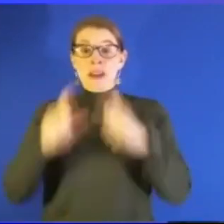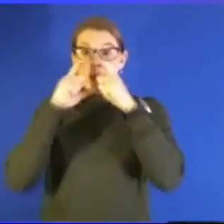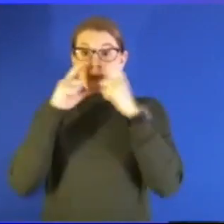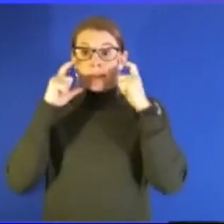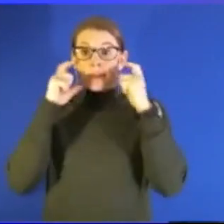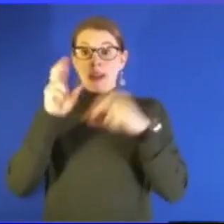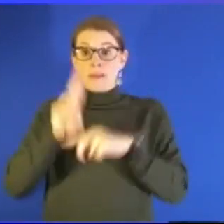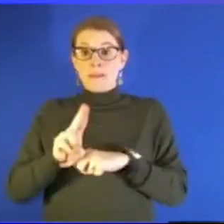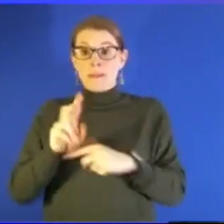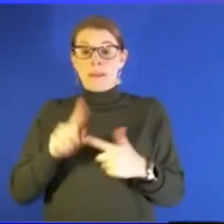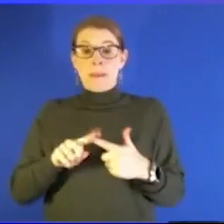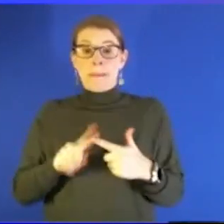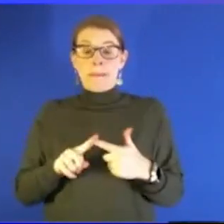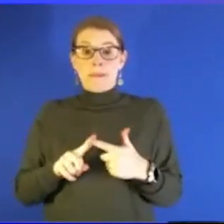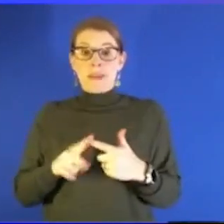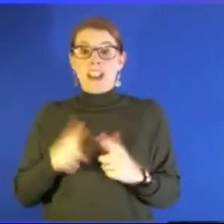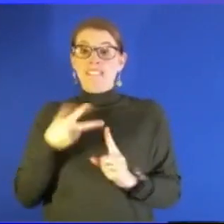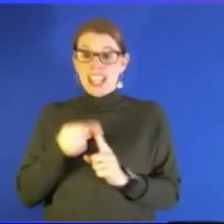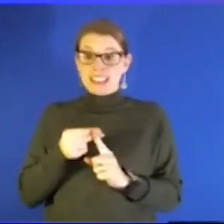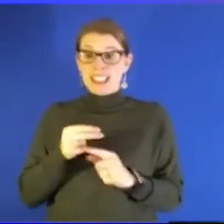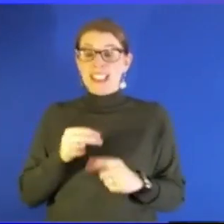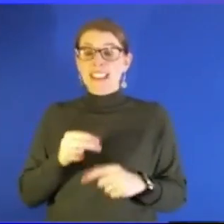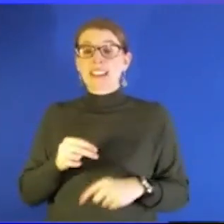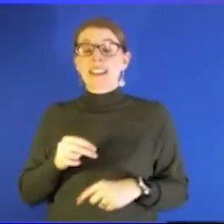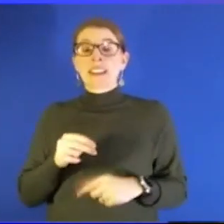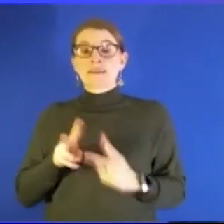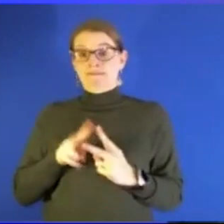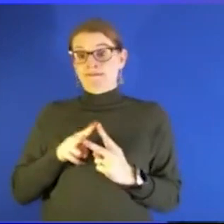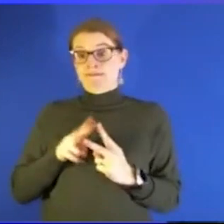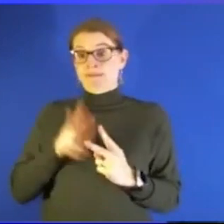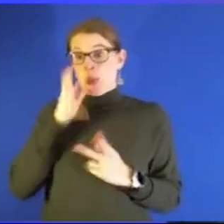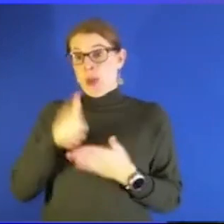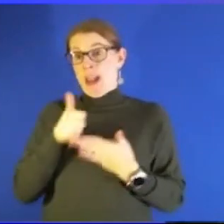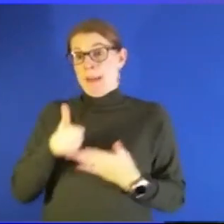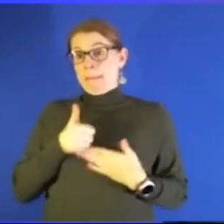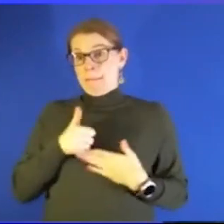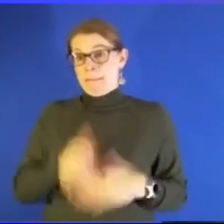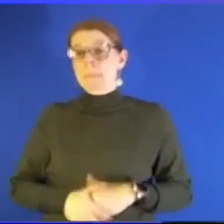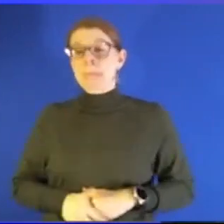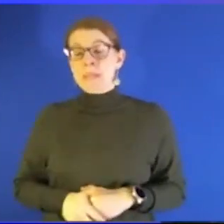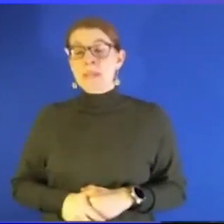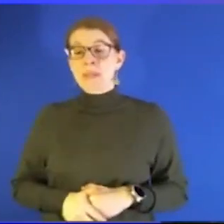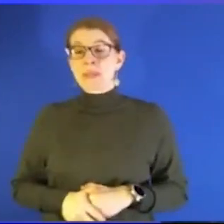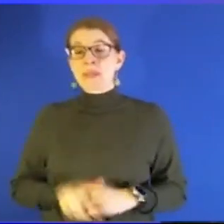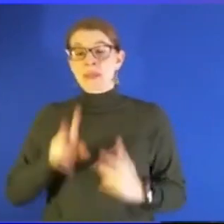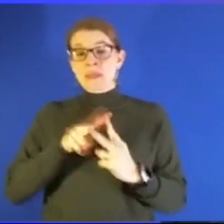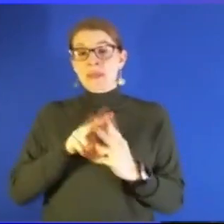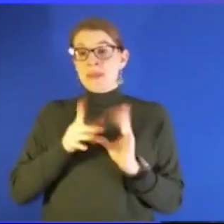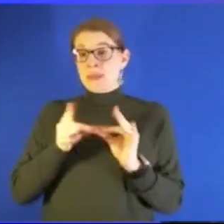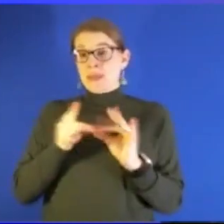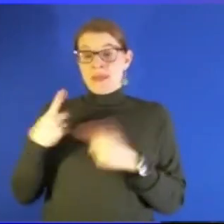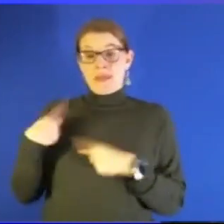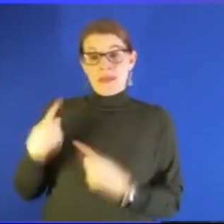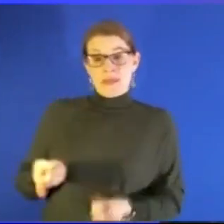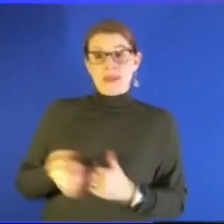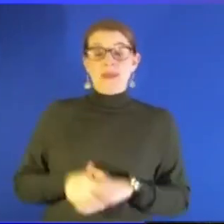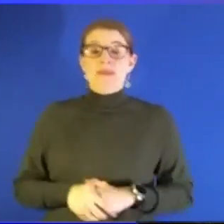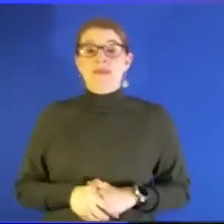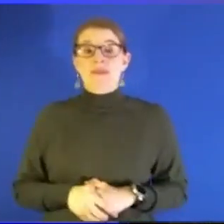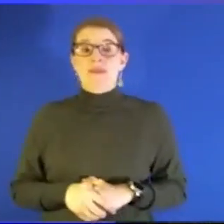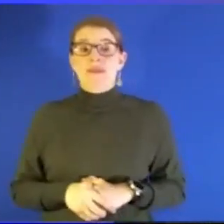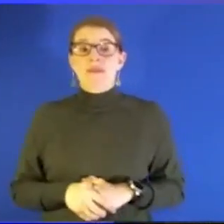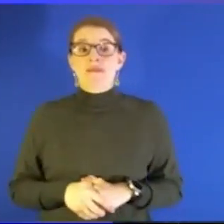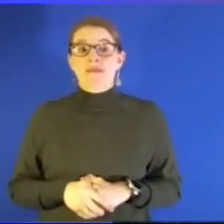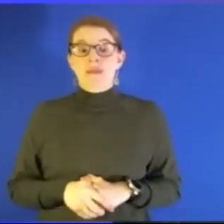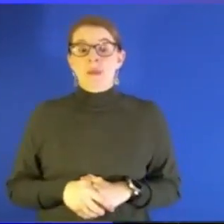and vaccinate. That will help us. Those things that we've talked about, and I think we've had